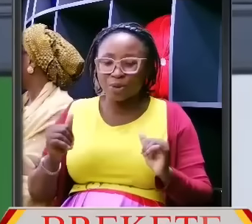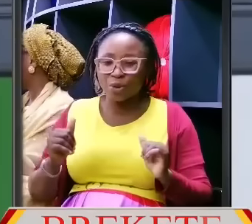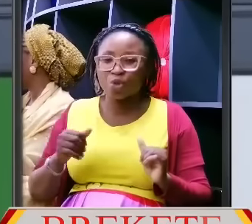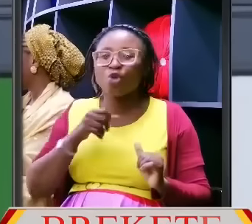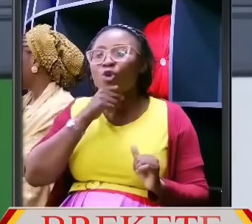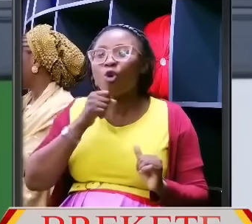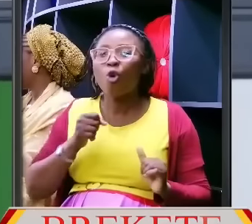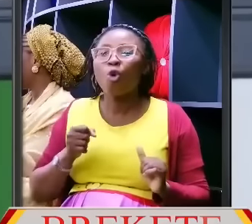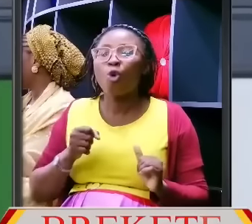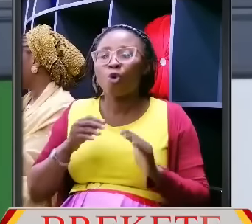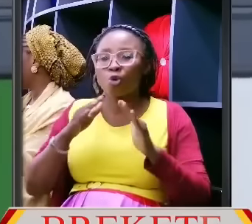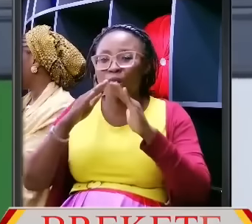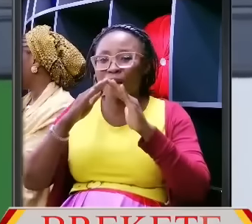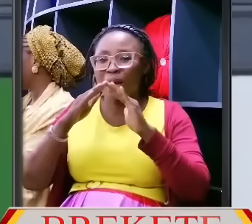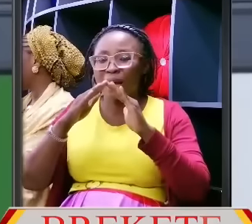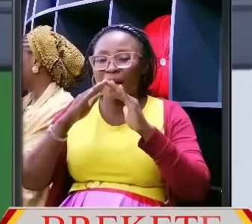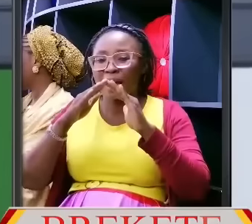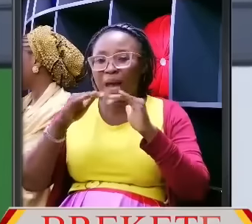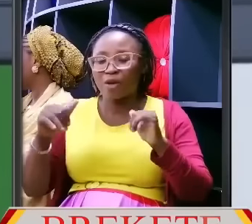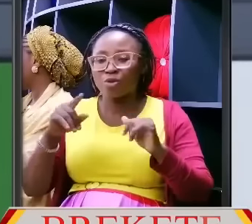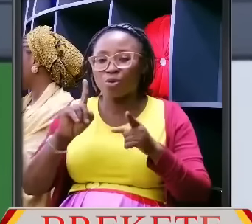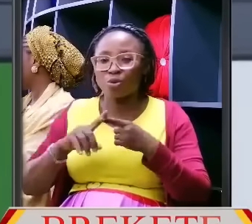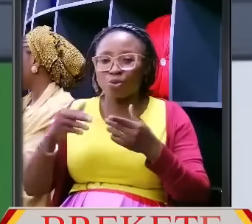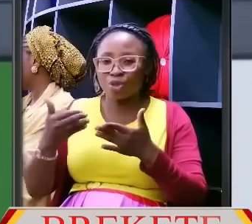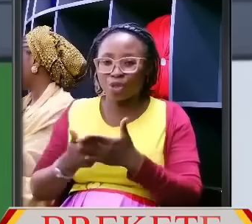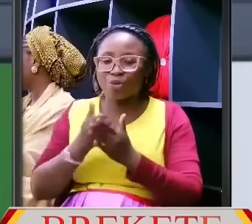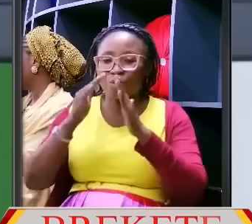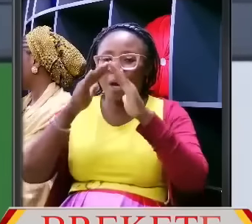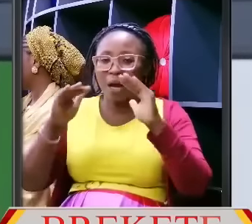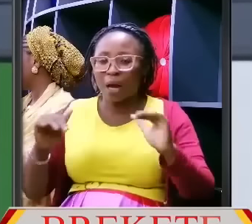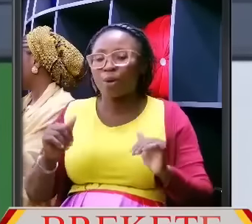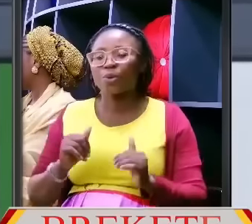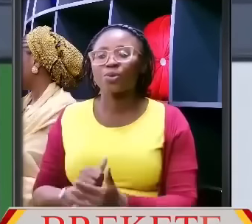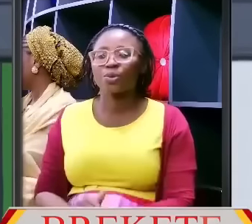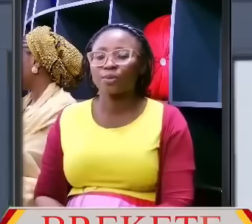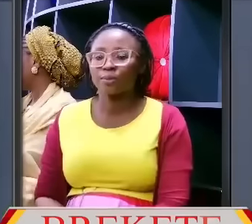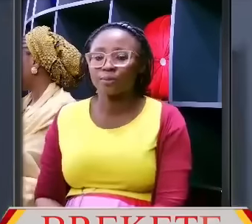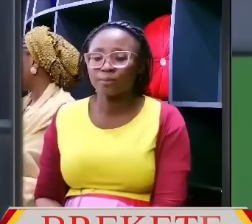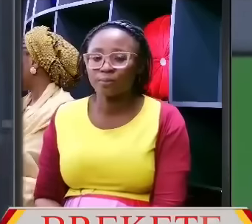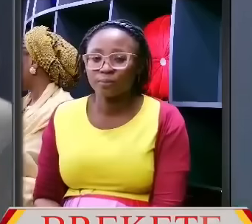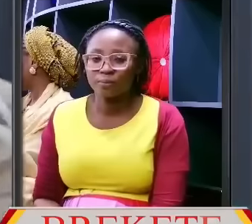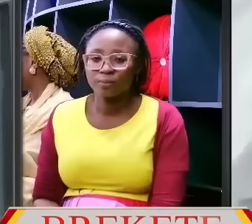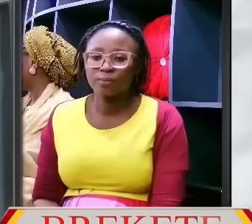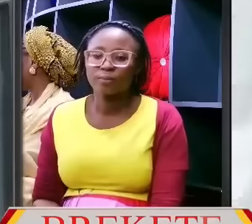One old block house to new something. Yes,